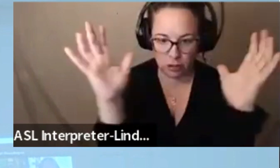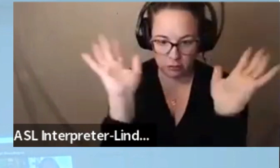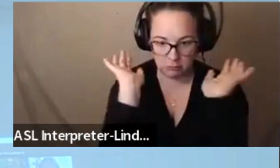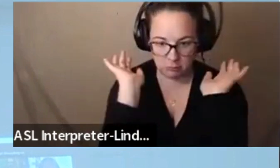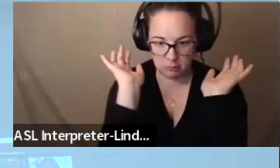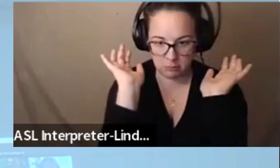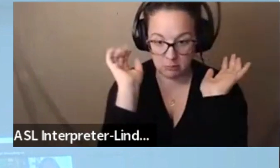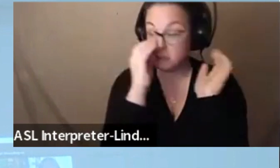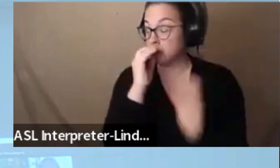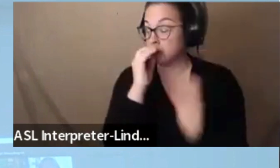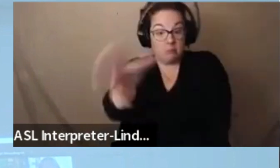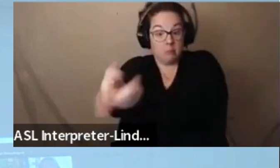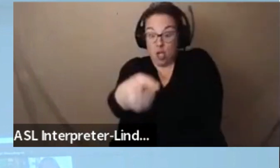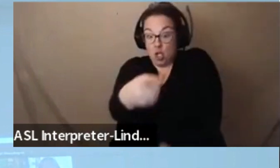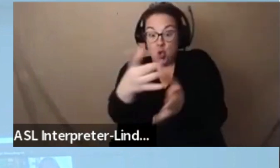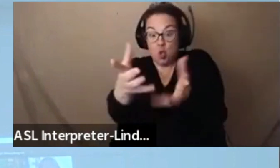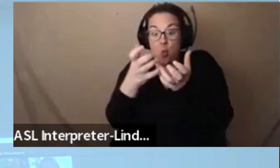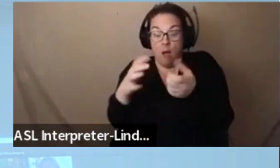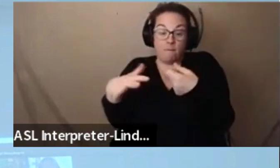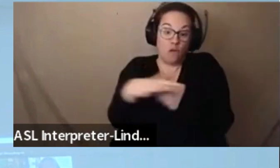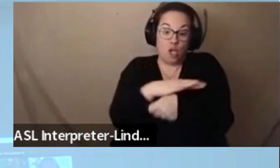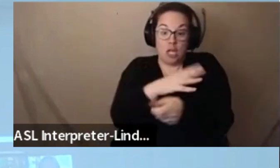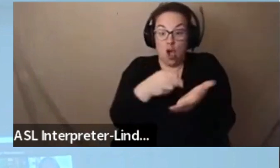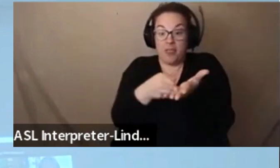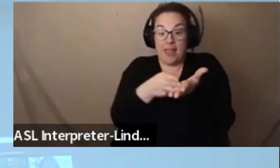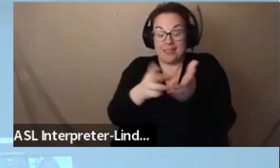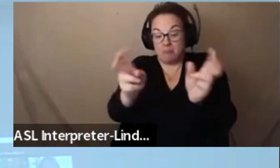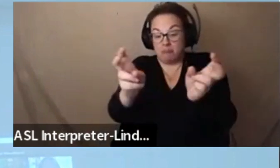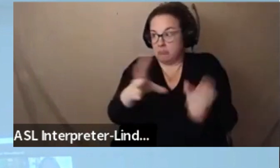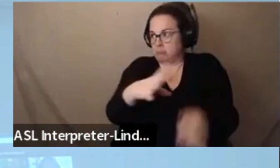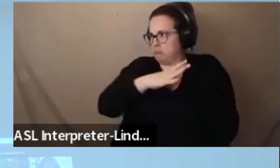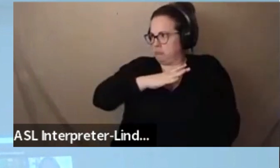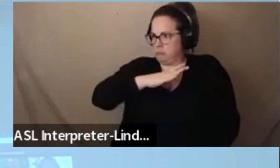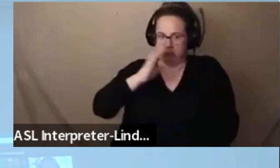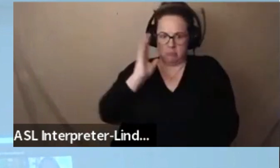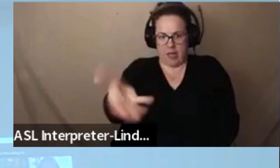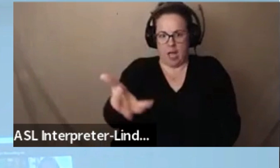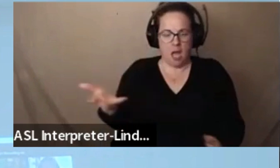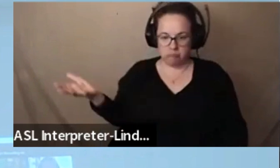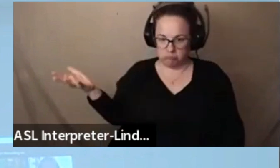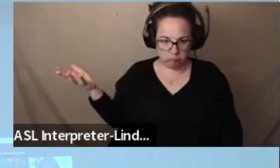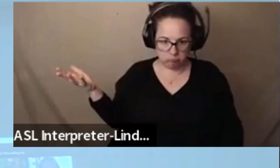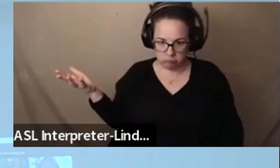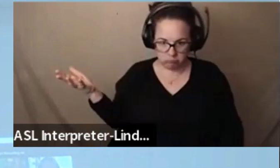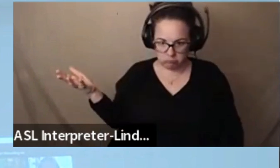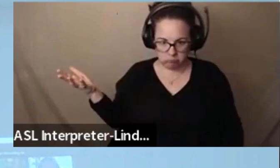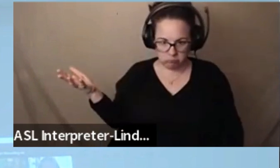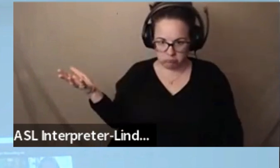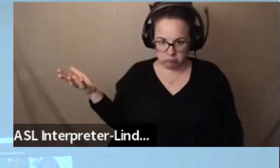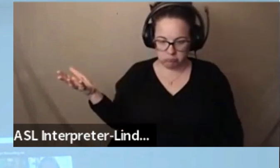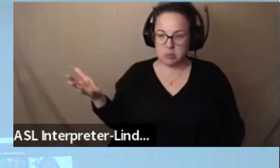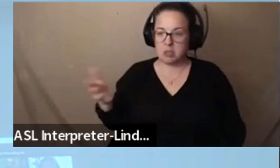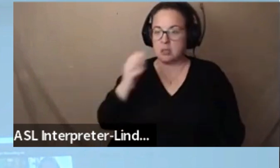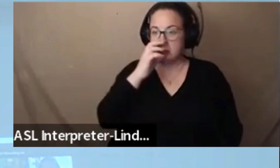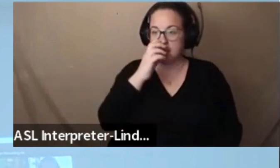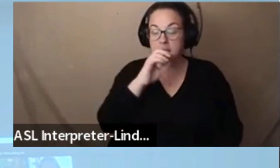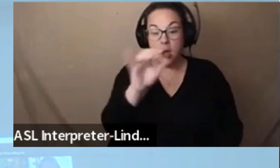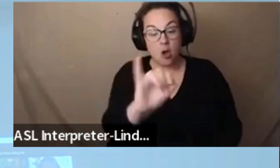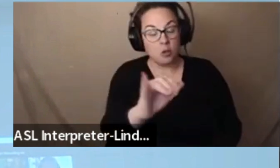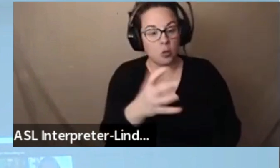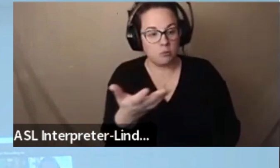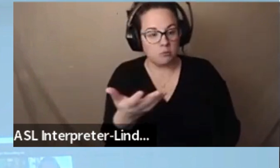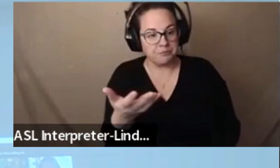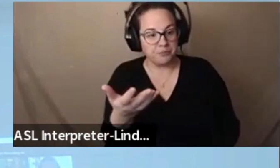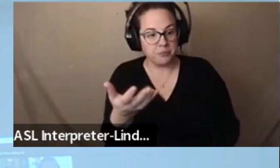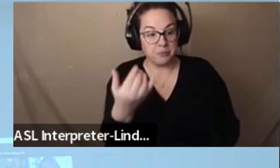I'm all for authenticity and people going there, especially where it's not been there before. And I'm also all